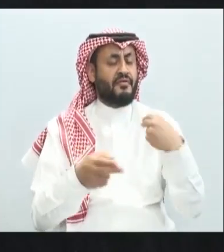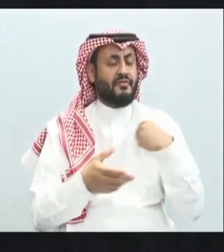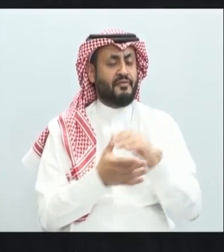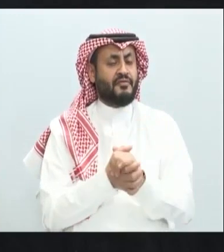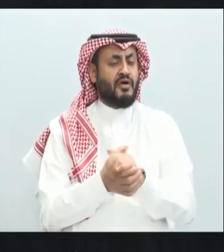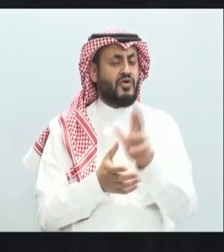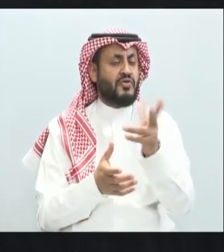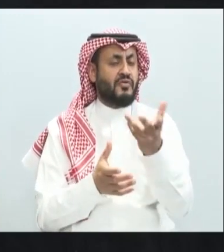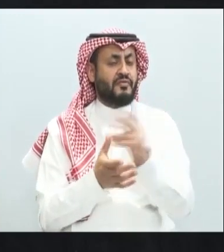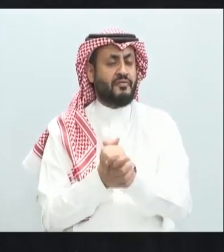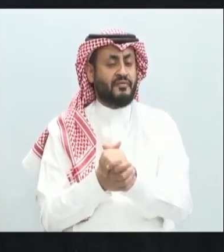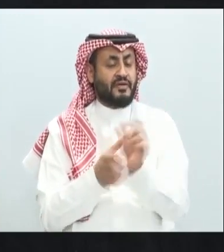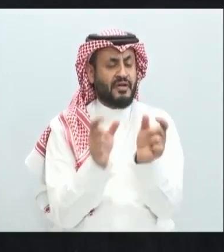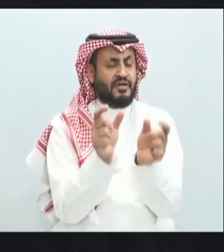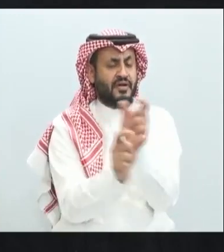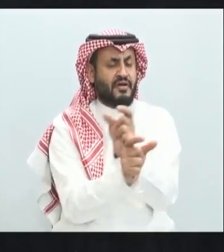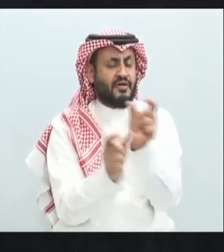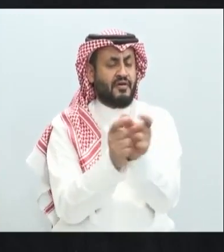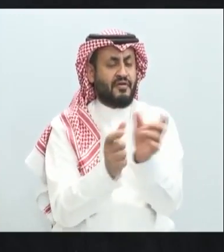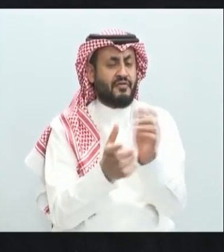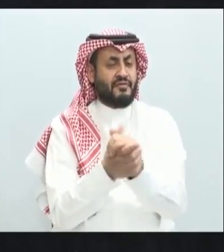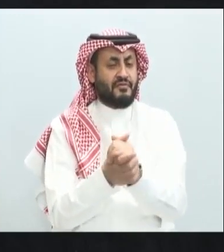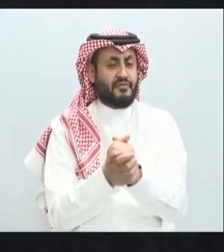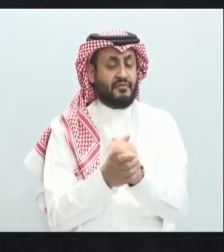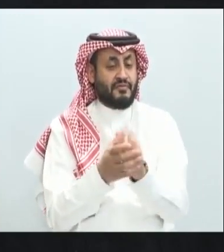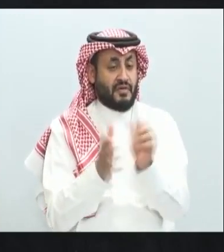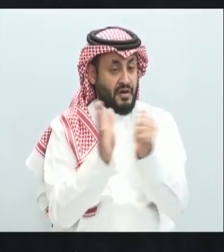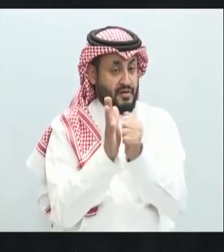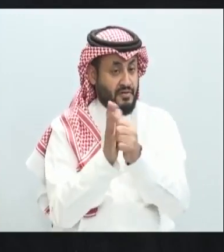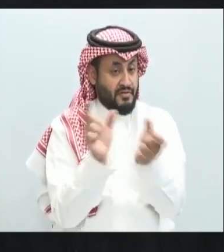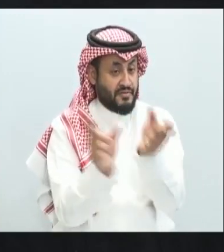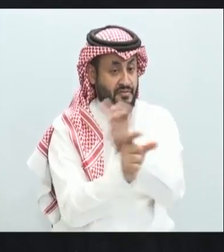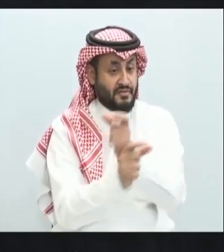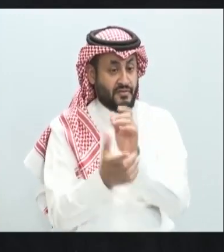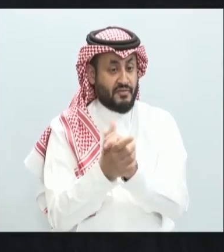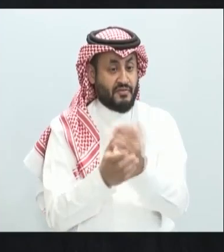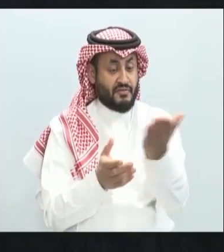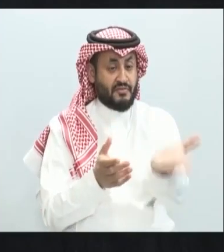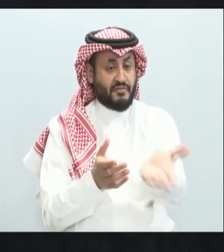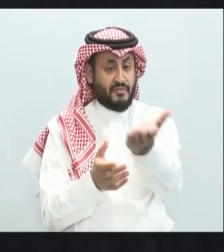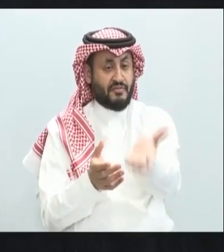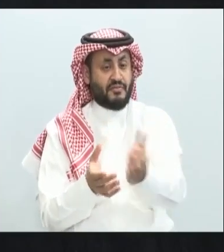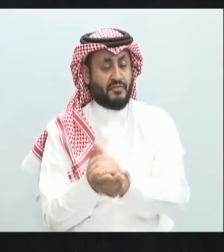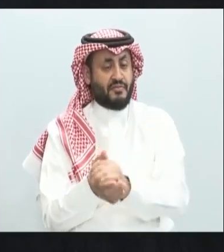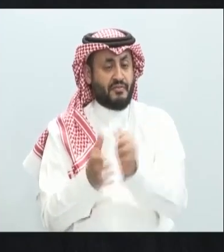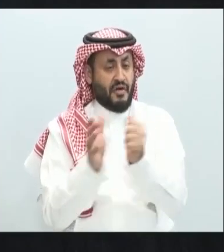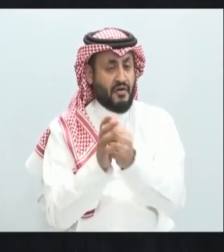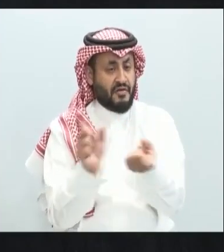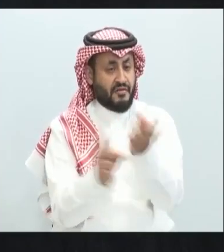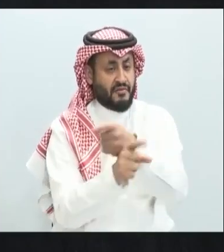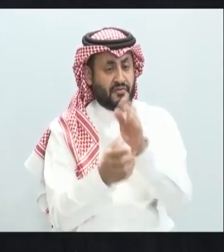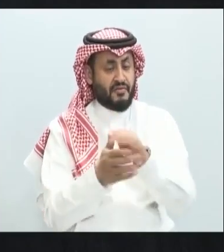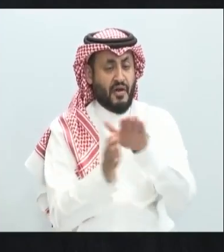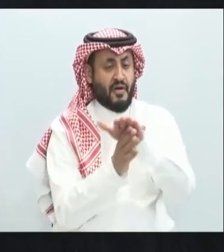how you can do this? By changing the word house and replace the word with either of these words, like